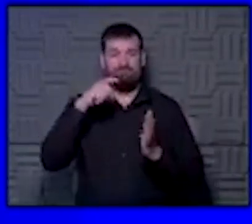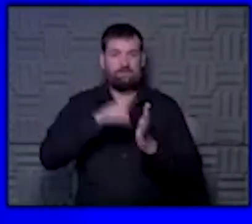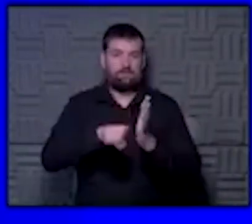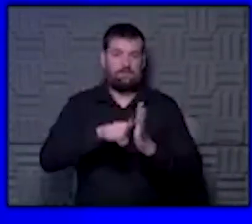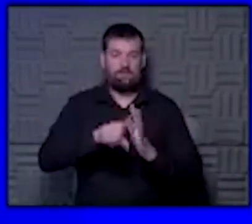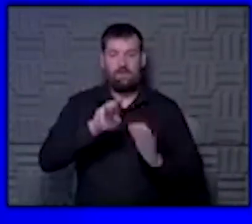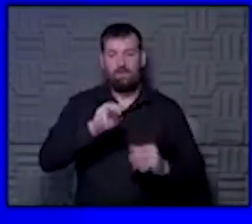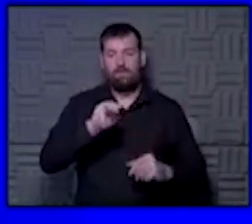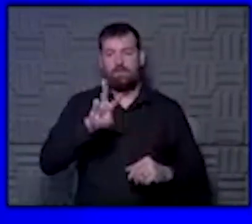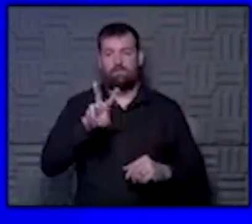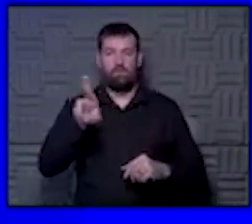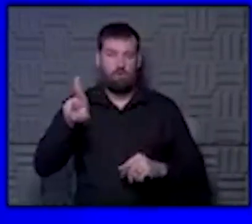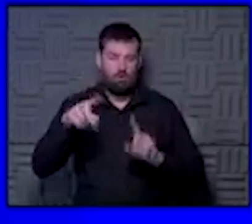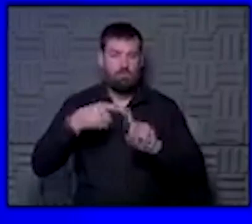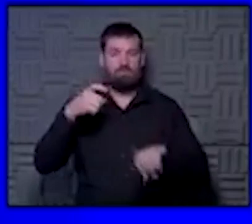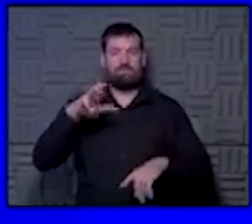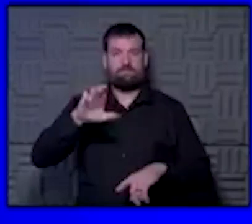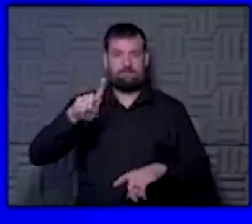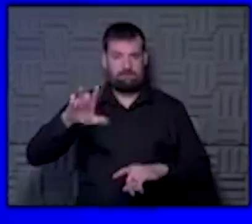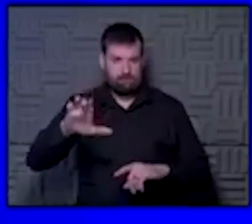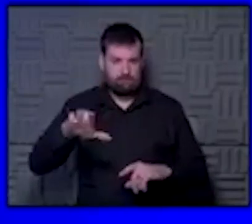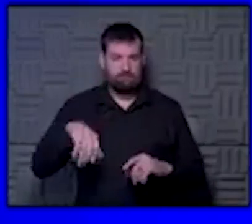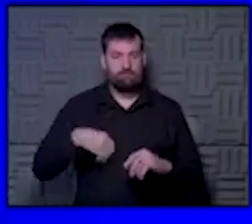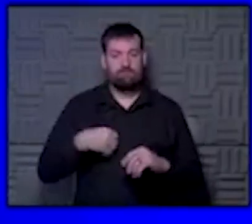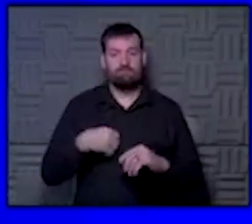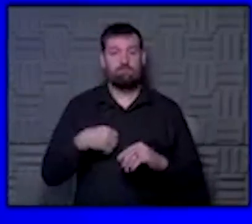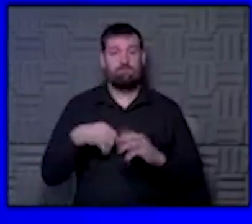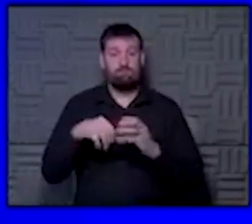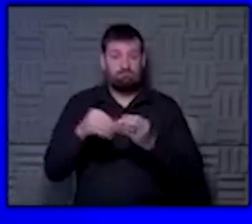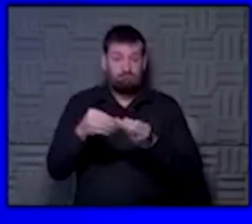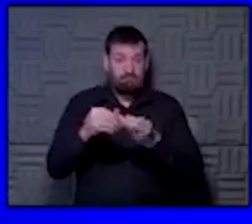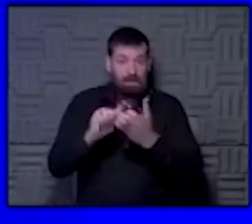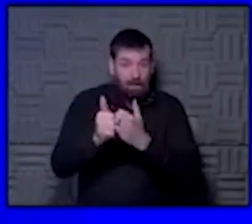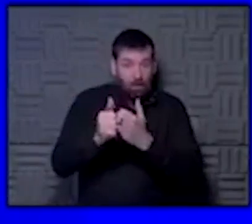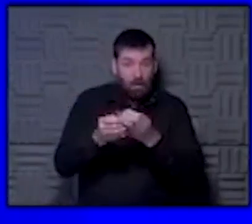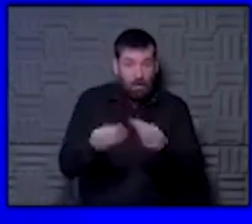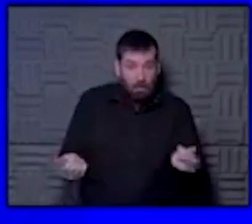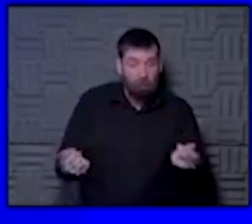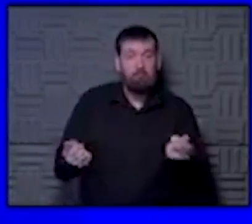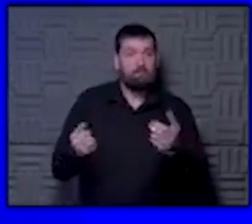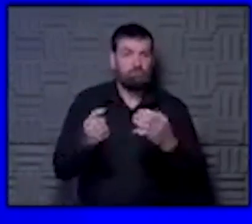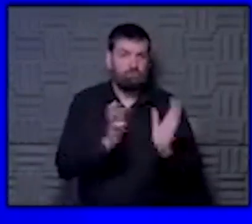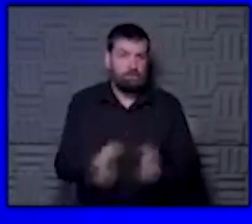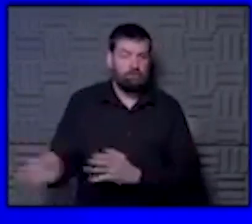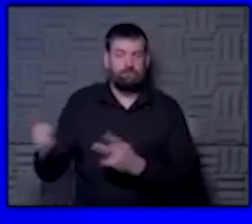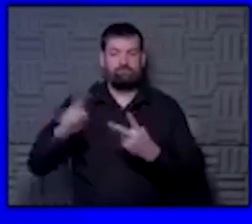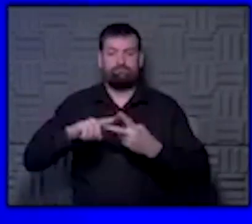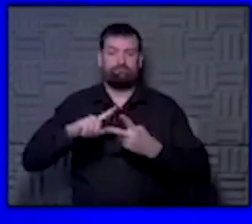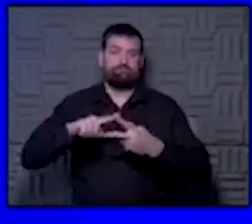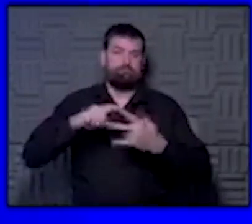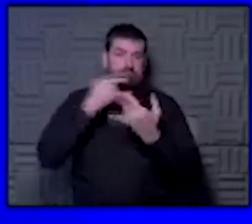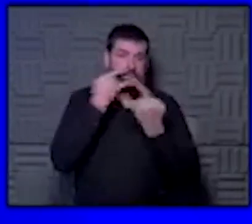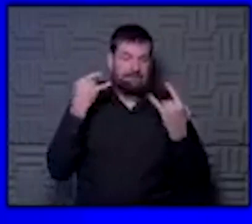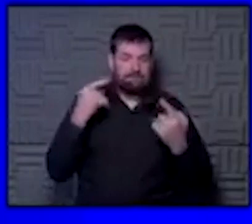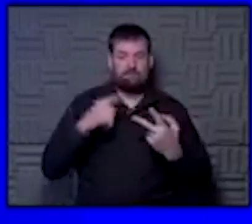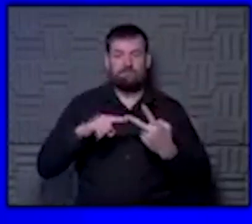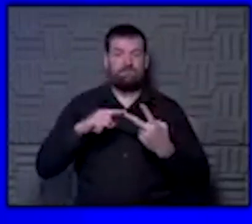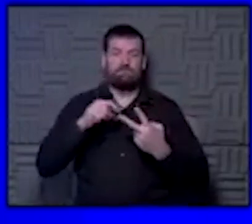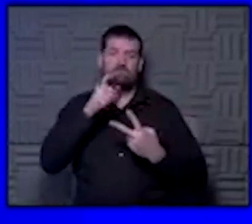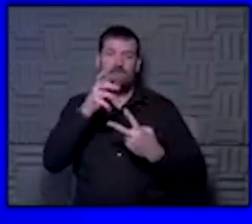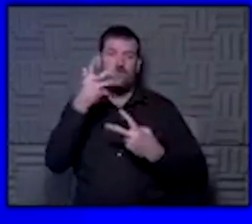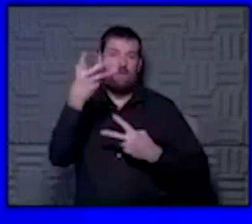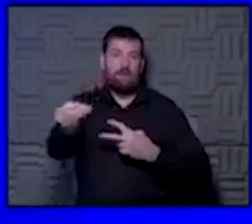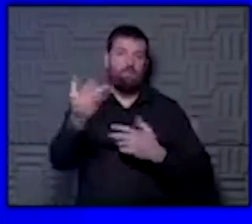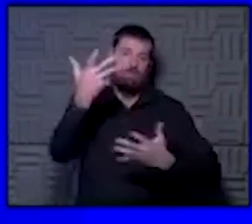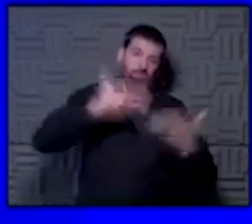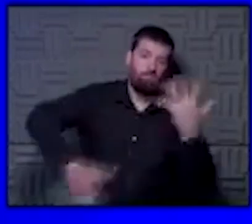MMWR, with the CDC that showed the mitigation strategies. So wearing the masks, not going out in public